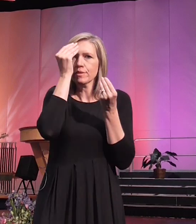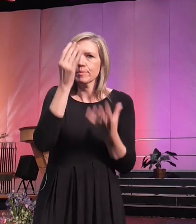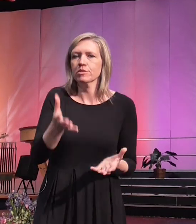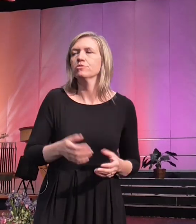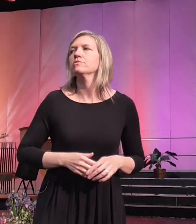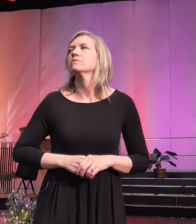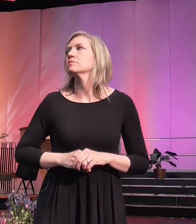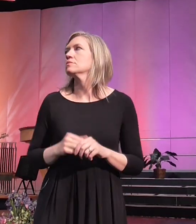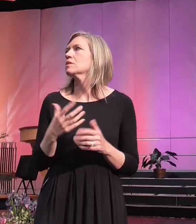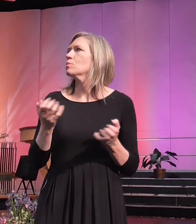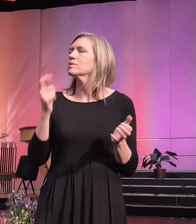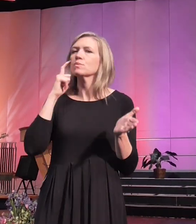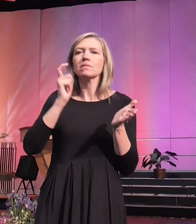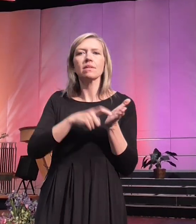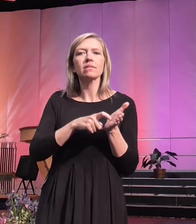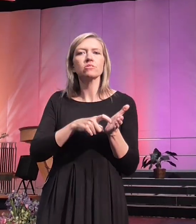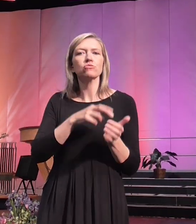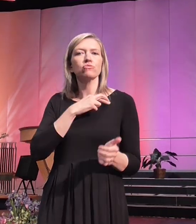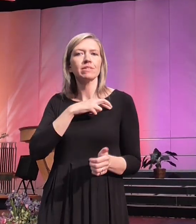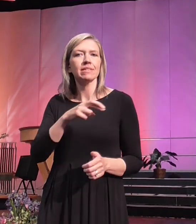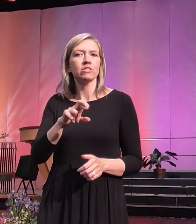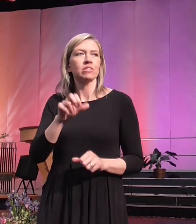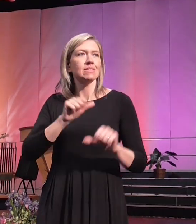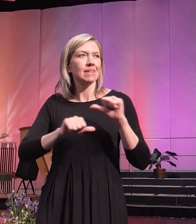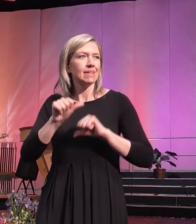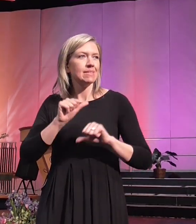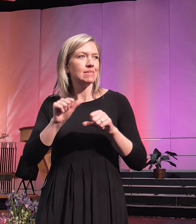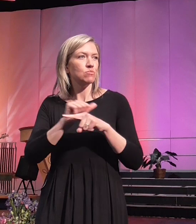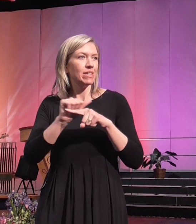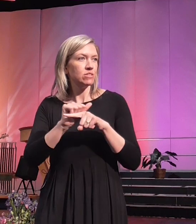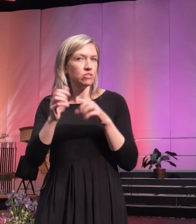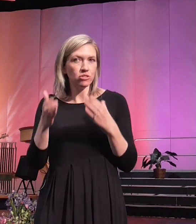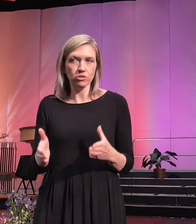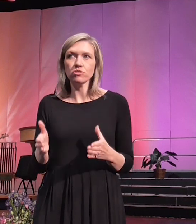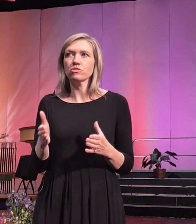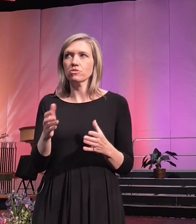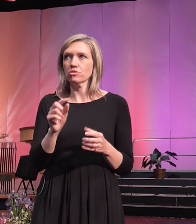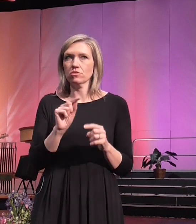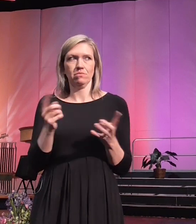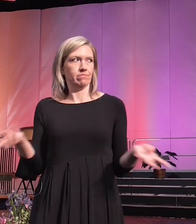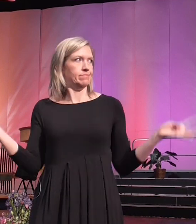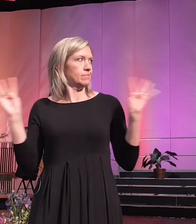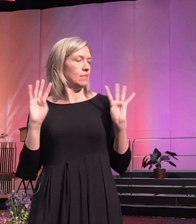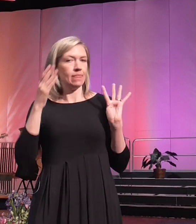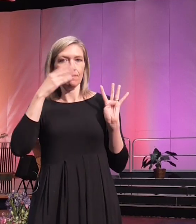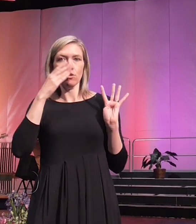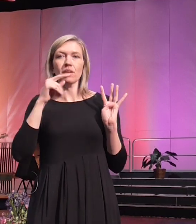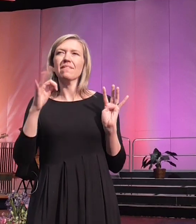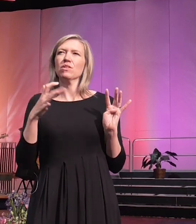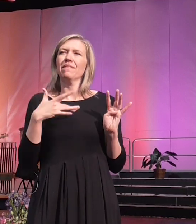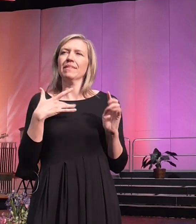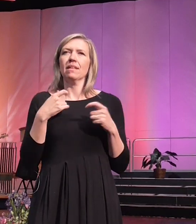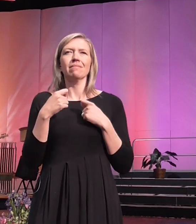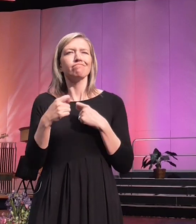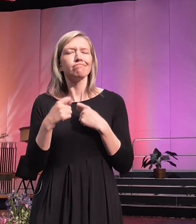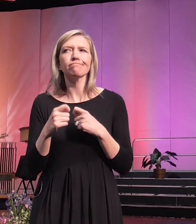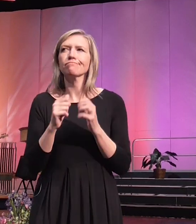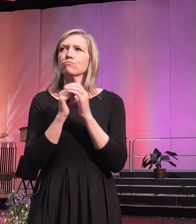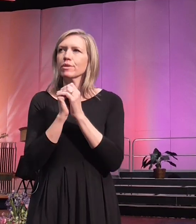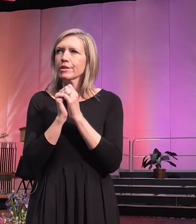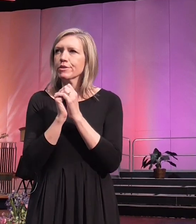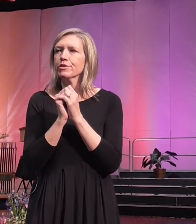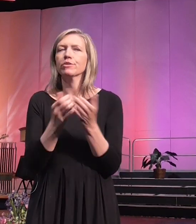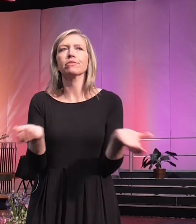I also want to just acknowledge our religious science practitioners that have come up front. So if prayer is calling to you,